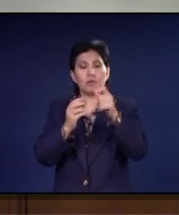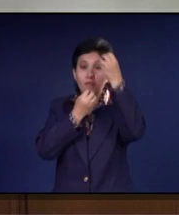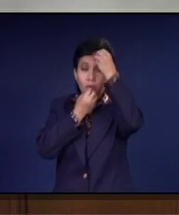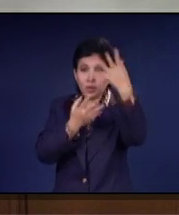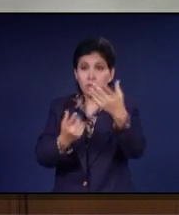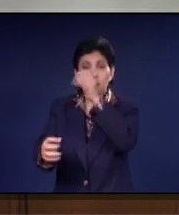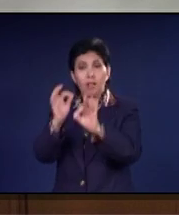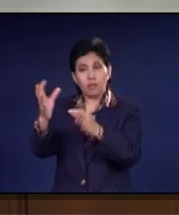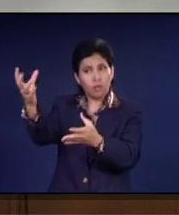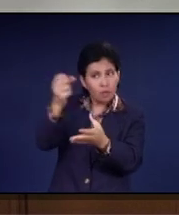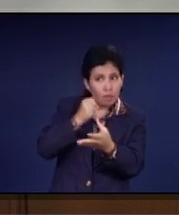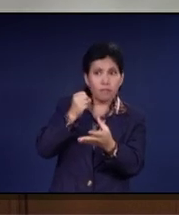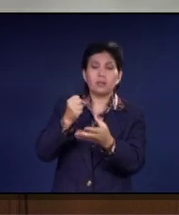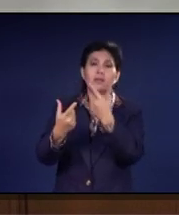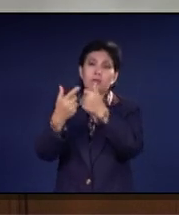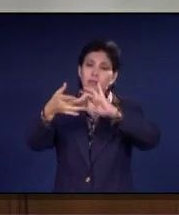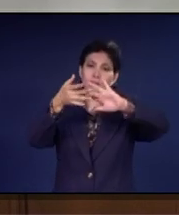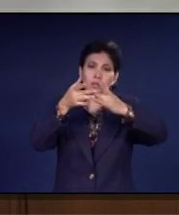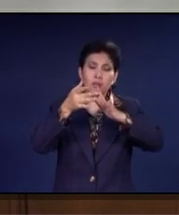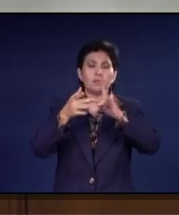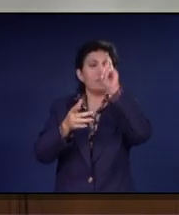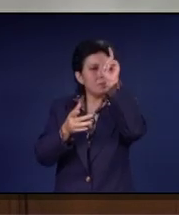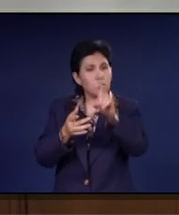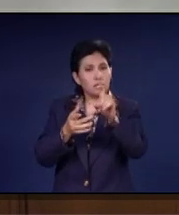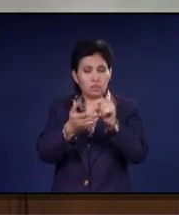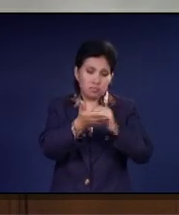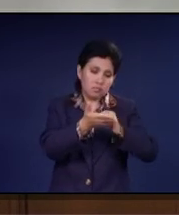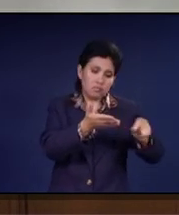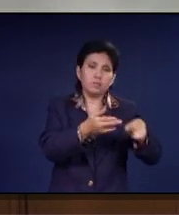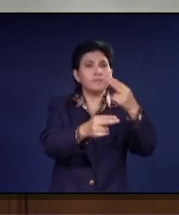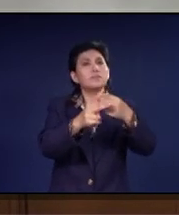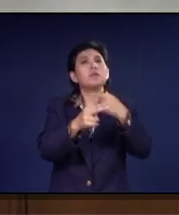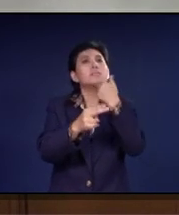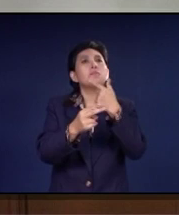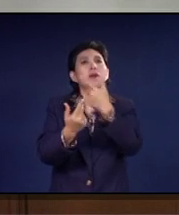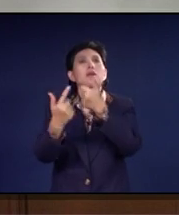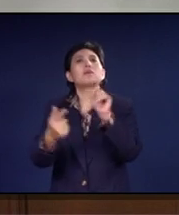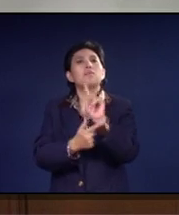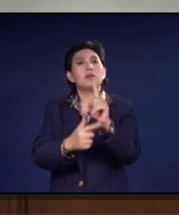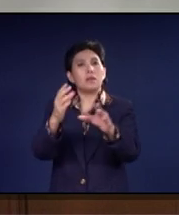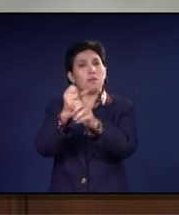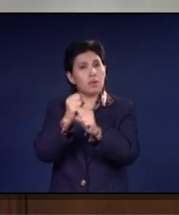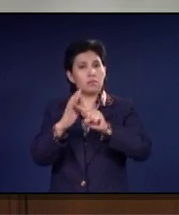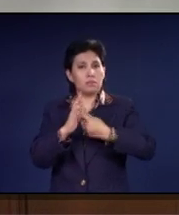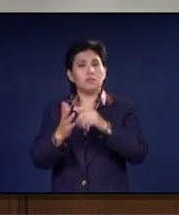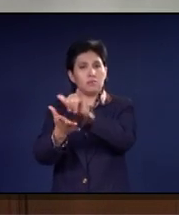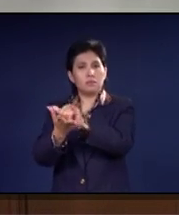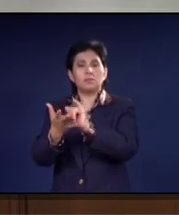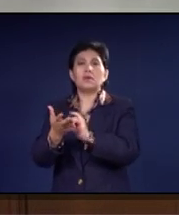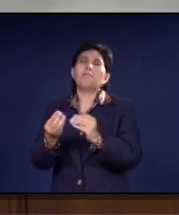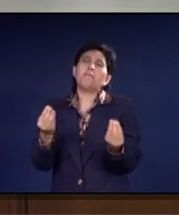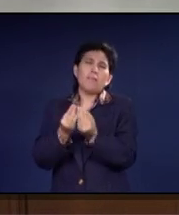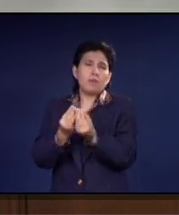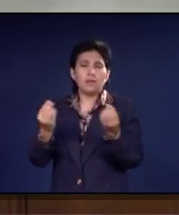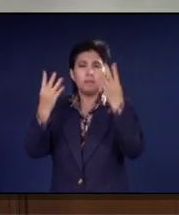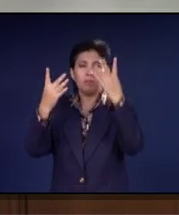the internet, you should at least cite the person's name. Okay? Most of the people, they tend